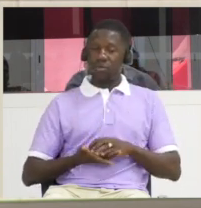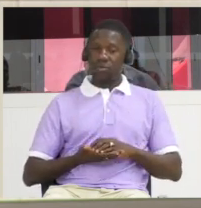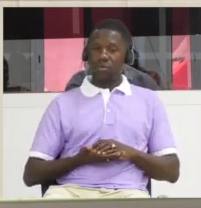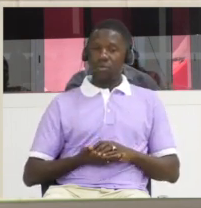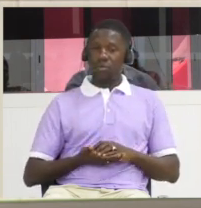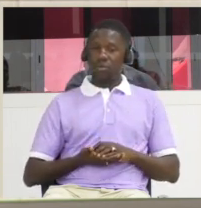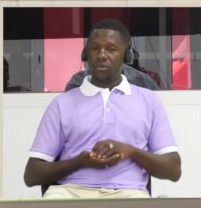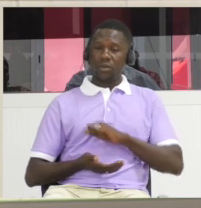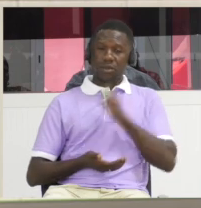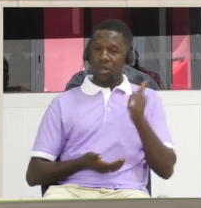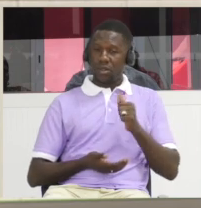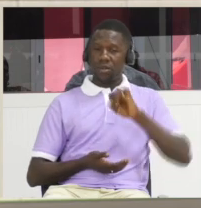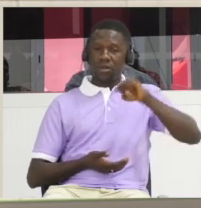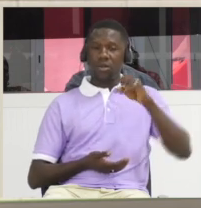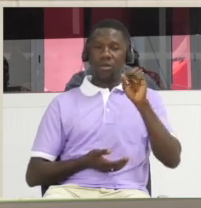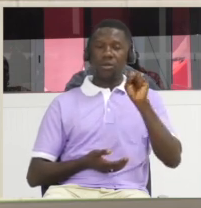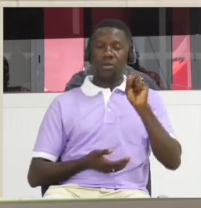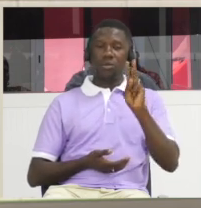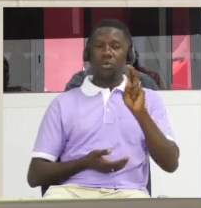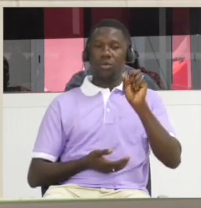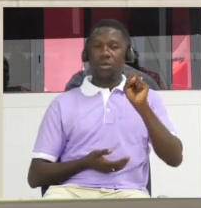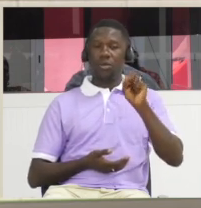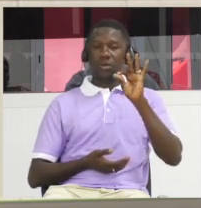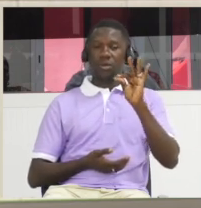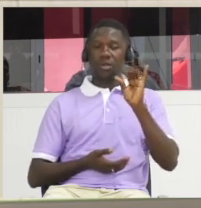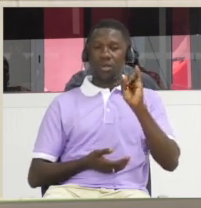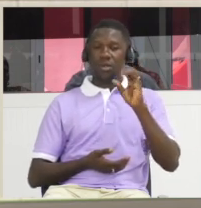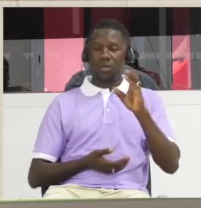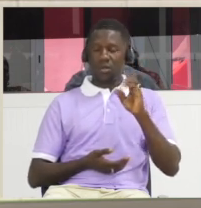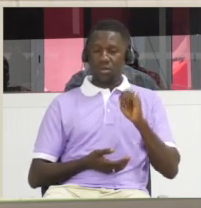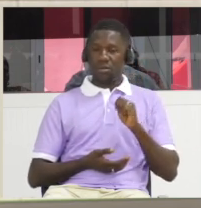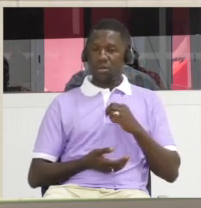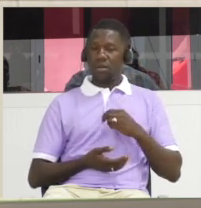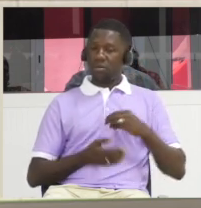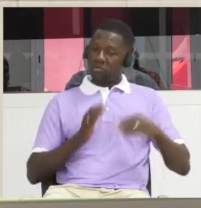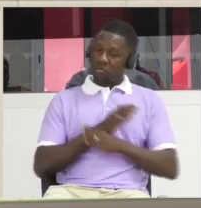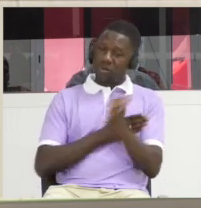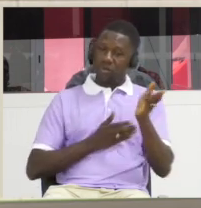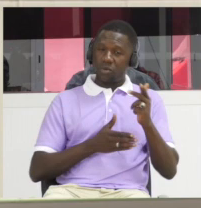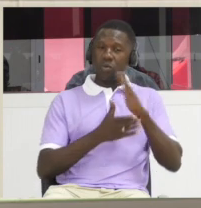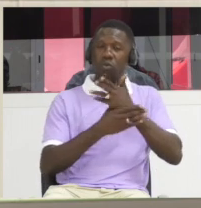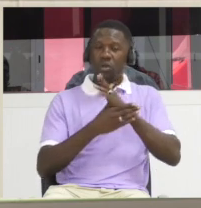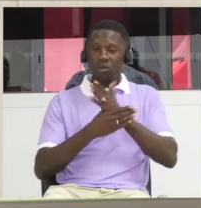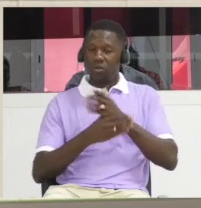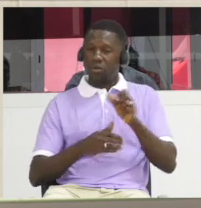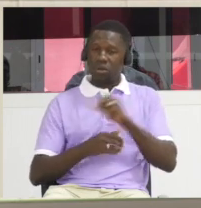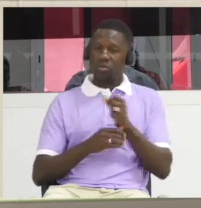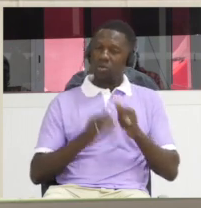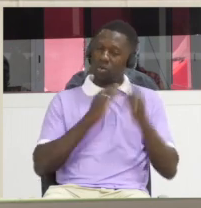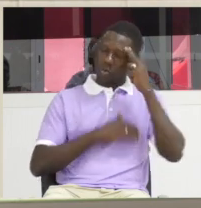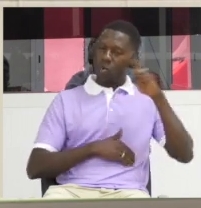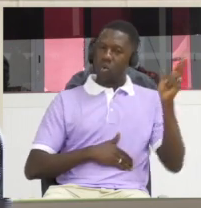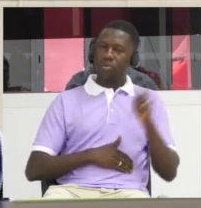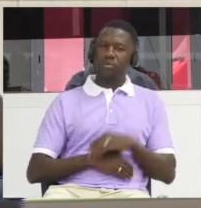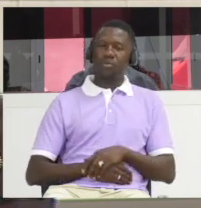the Minister of Justice, you know, branched off at Westfield or some other place and went home. Because